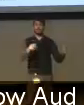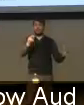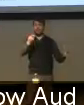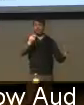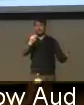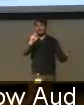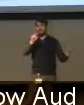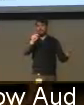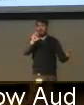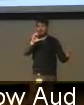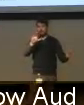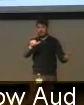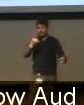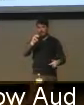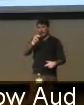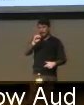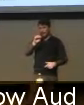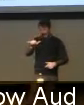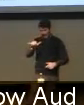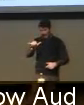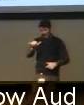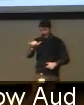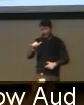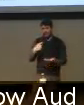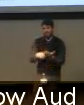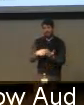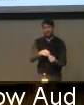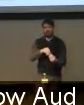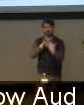talk about new staffing models. Thanks.